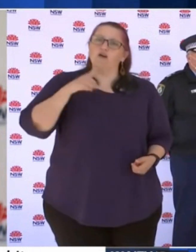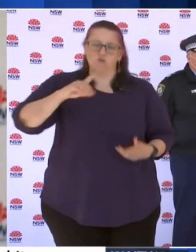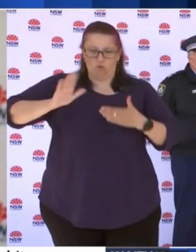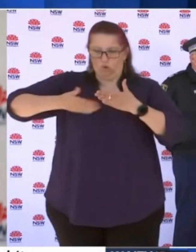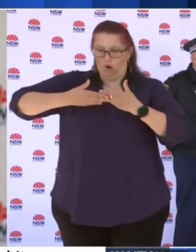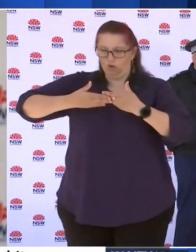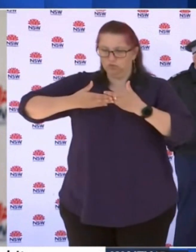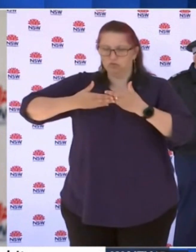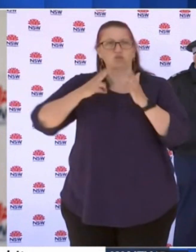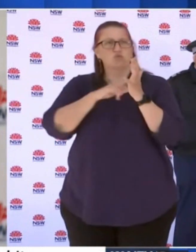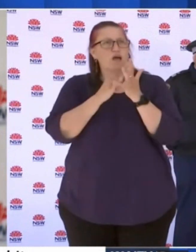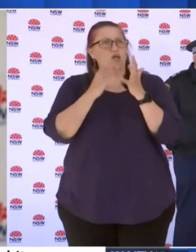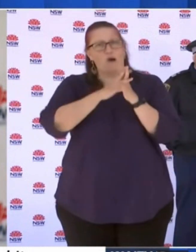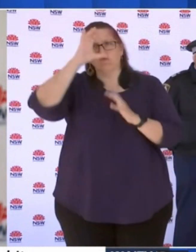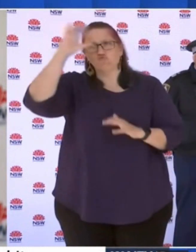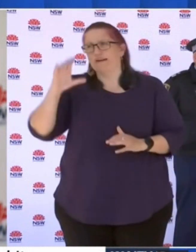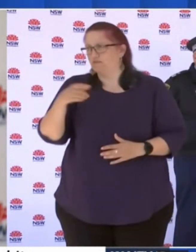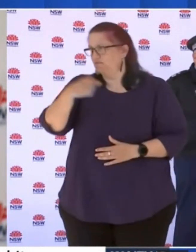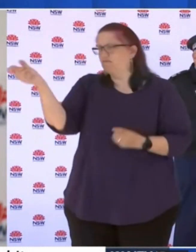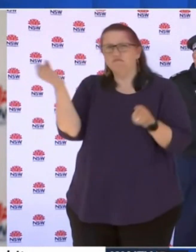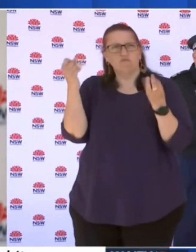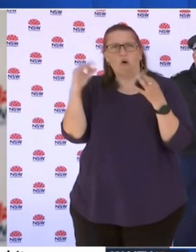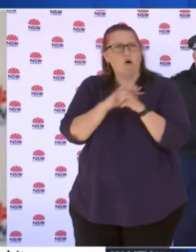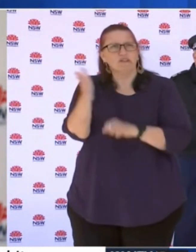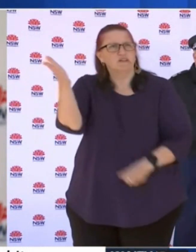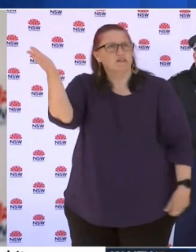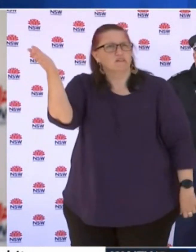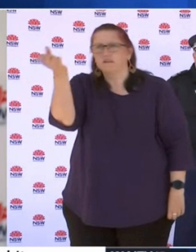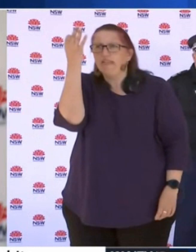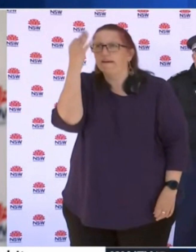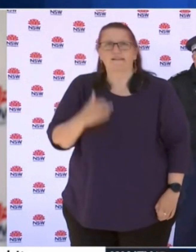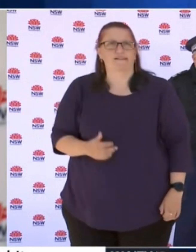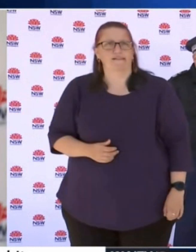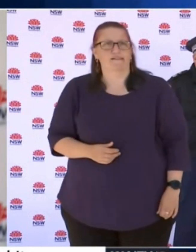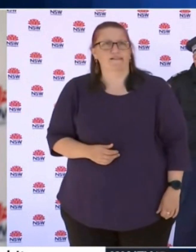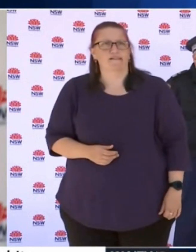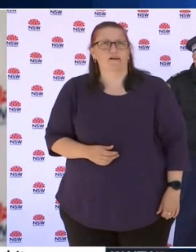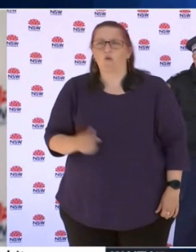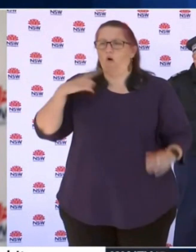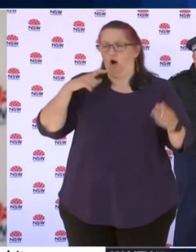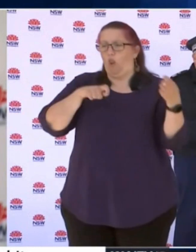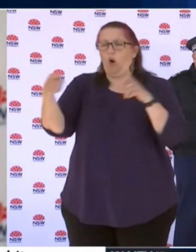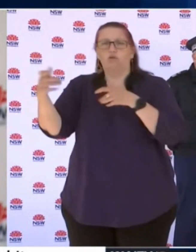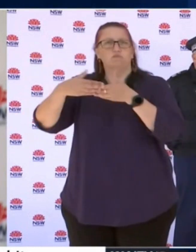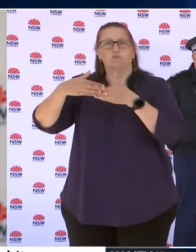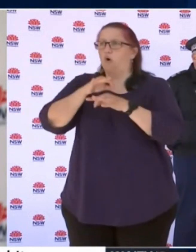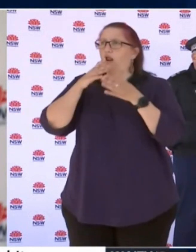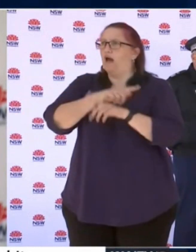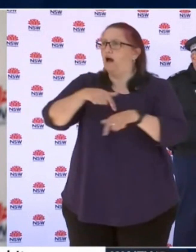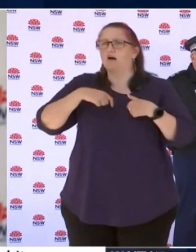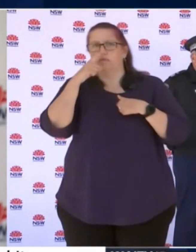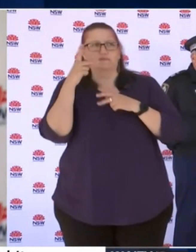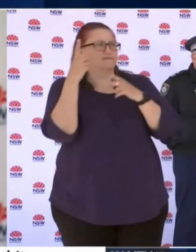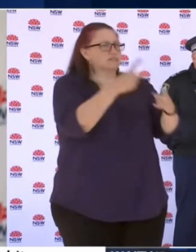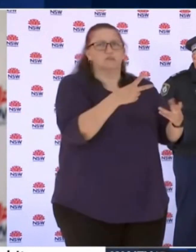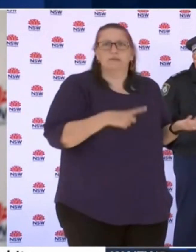no hotspot associated in that region, when there is no concern? And I hope today is a turning point. I hope today means,